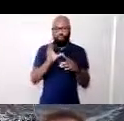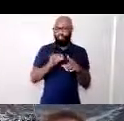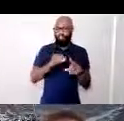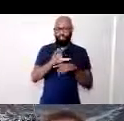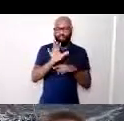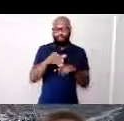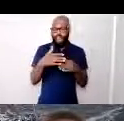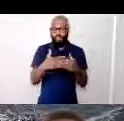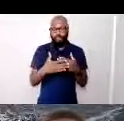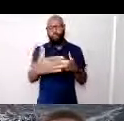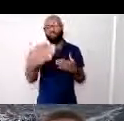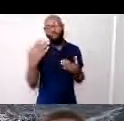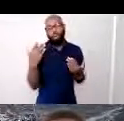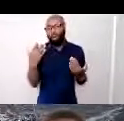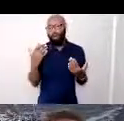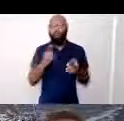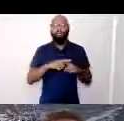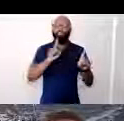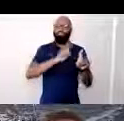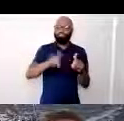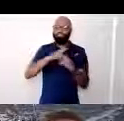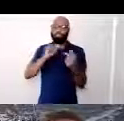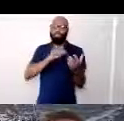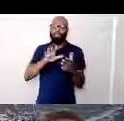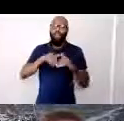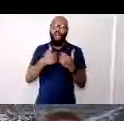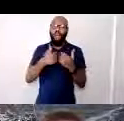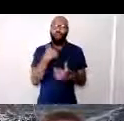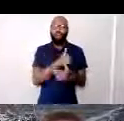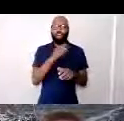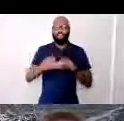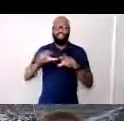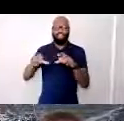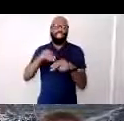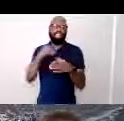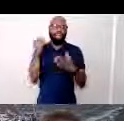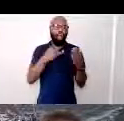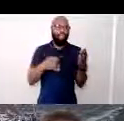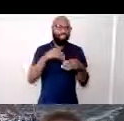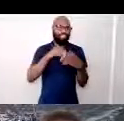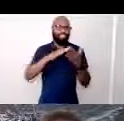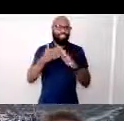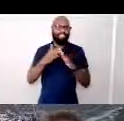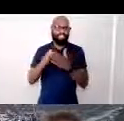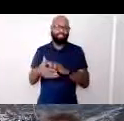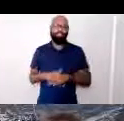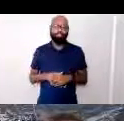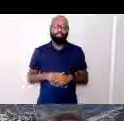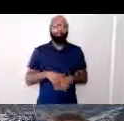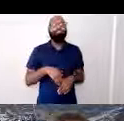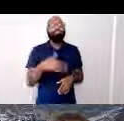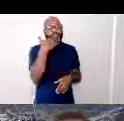out that there's just so many different ways that we're investing in the arts throughout the city. Well, definitely, Kevin, thank you. No, I appreciate that.